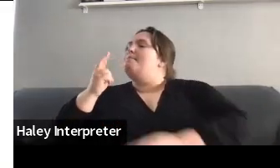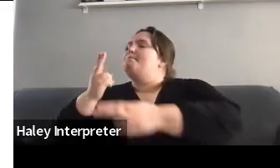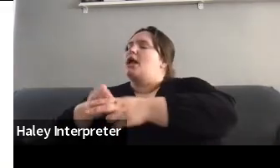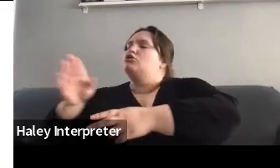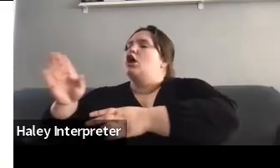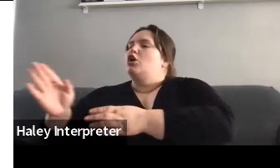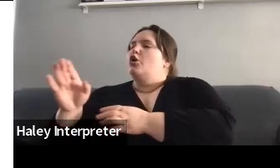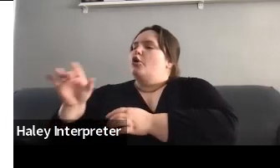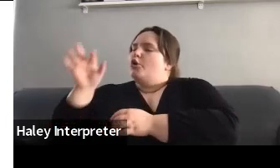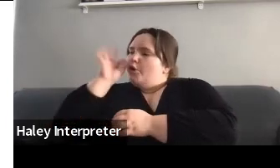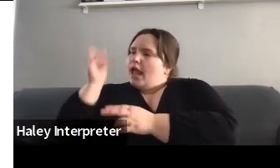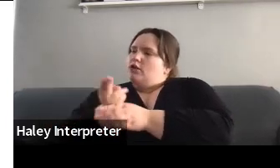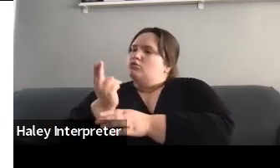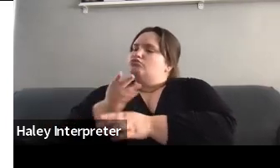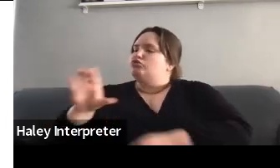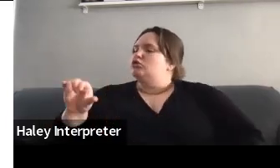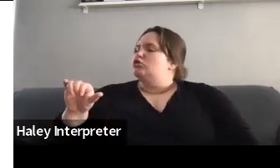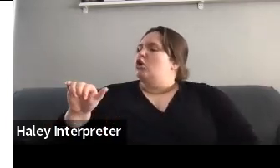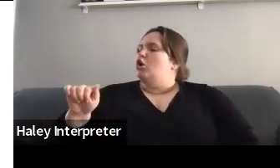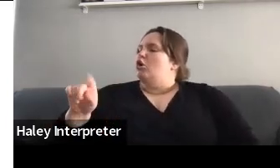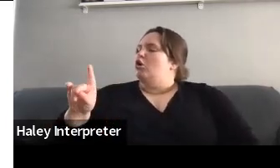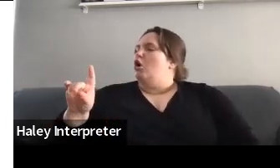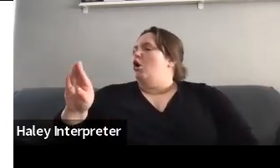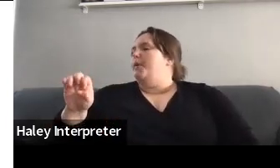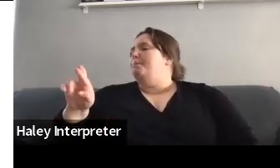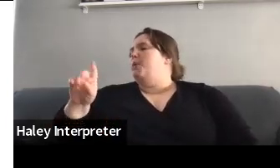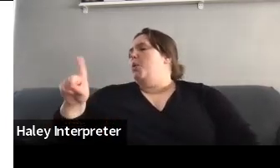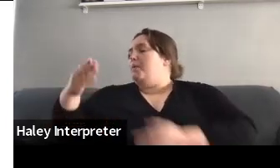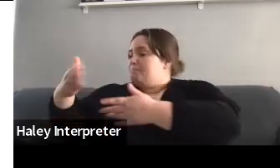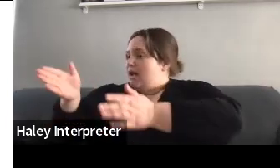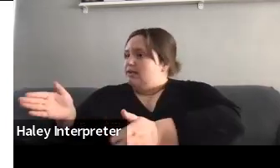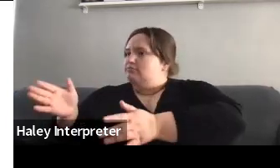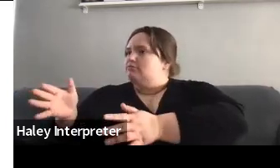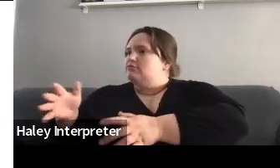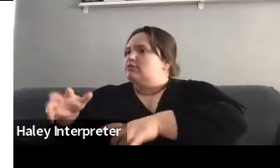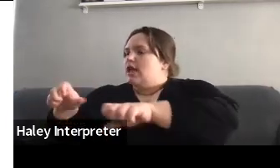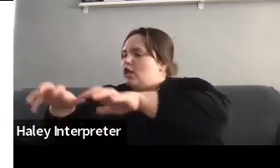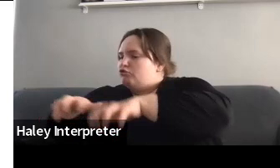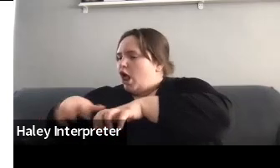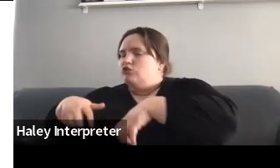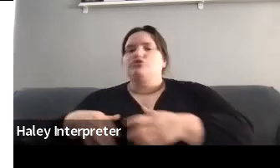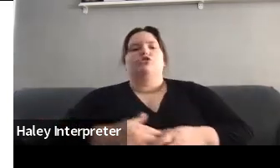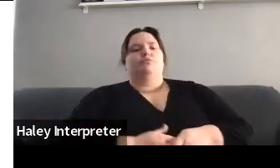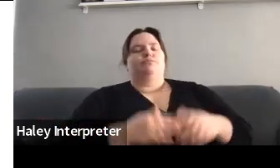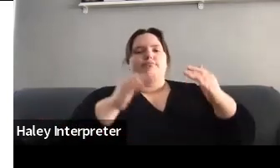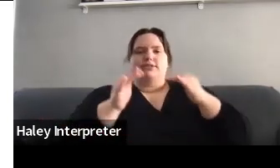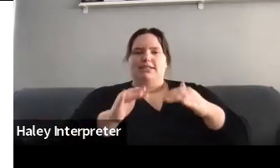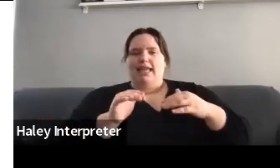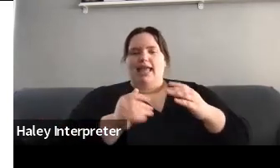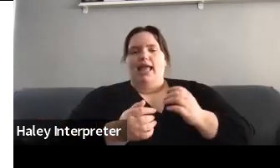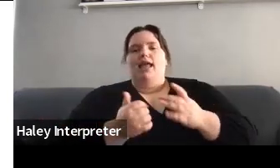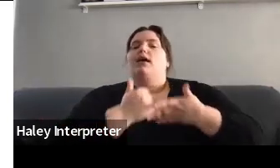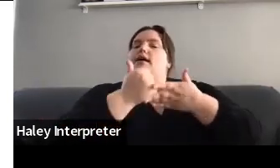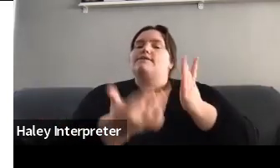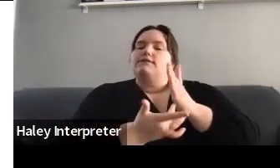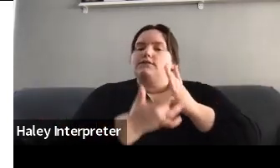cardboard boxes to scratch. Oh yes, yes. Harbor boxes are amazing. So moving on to some AT for walks. There